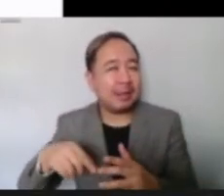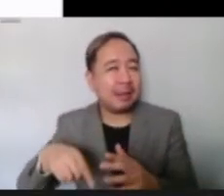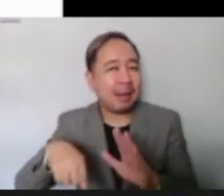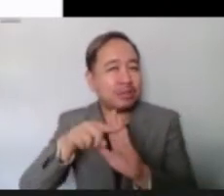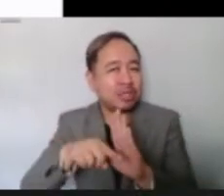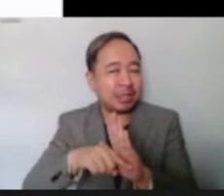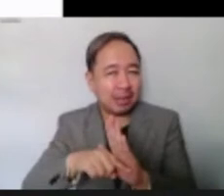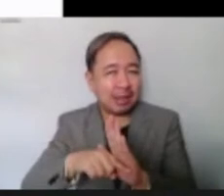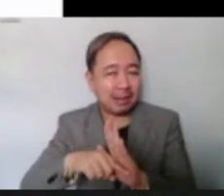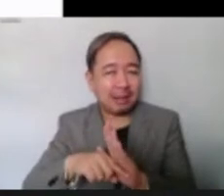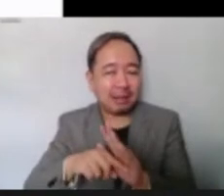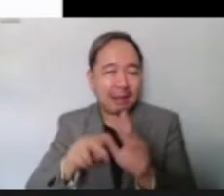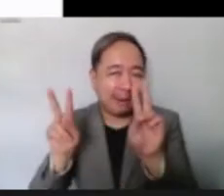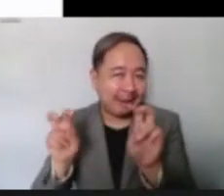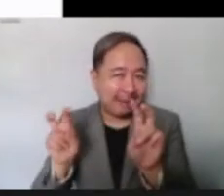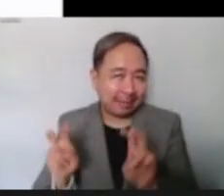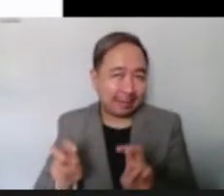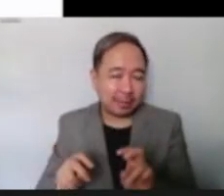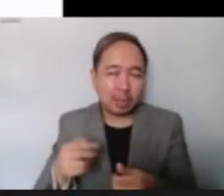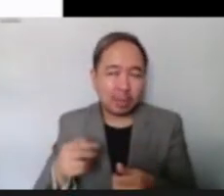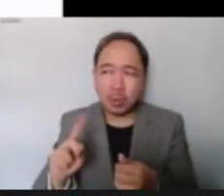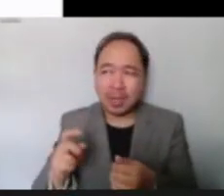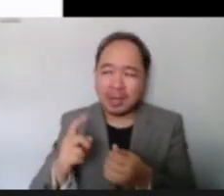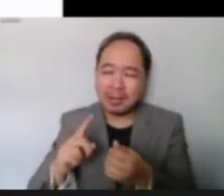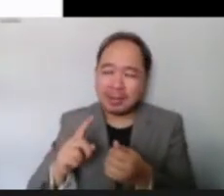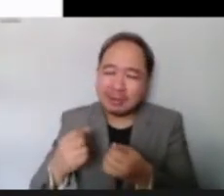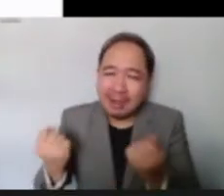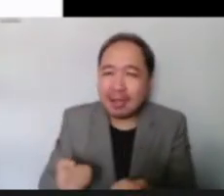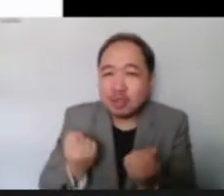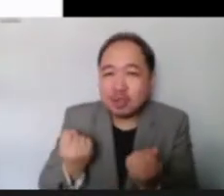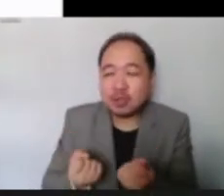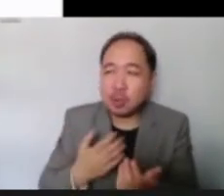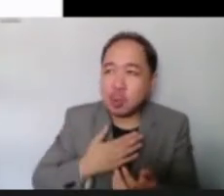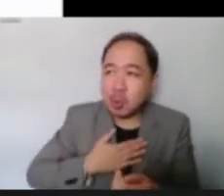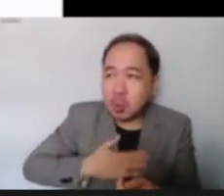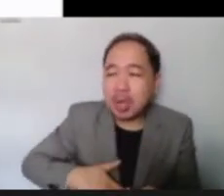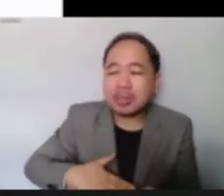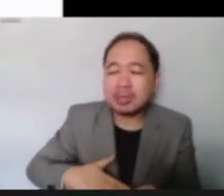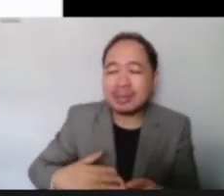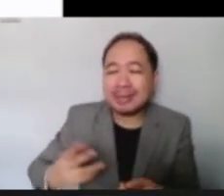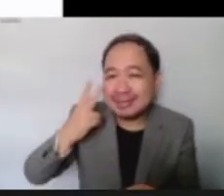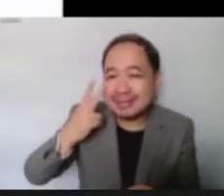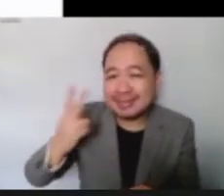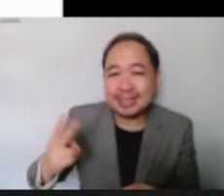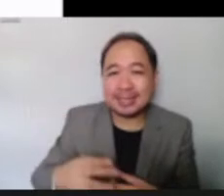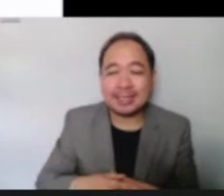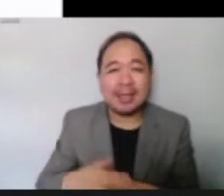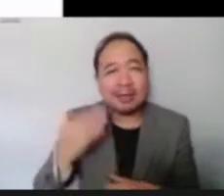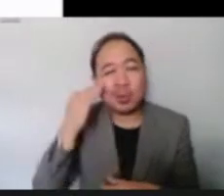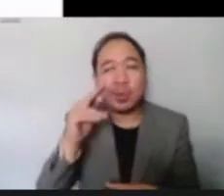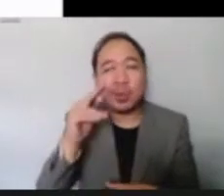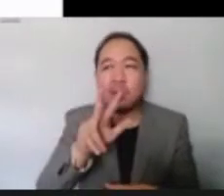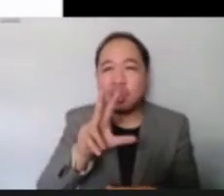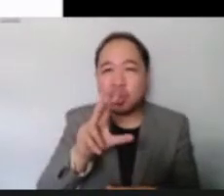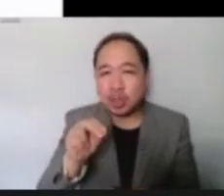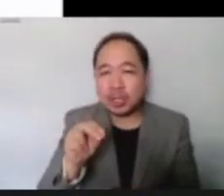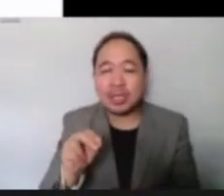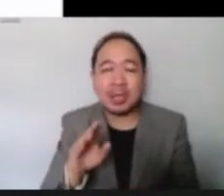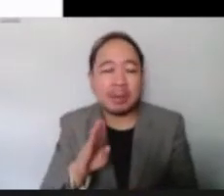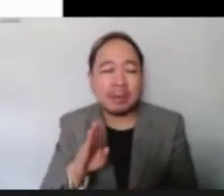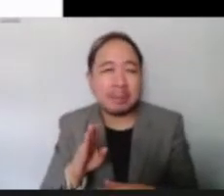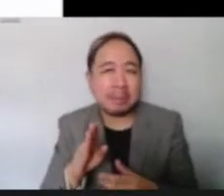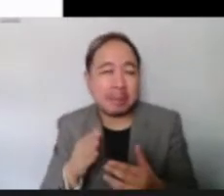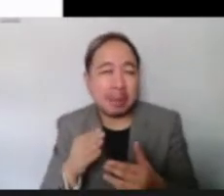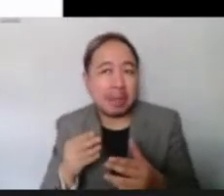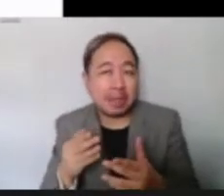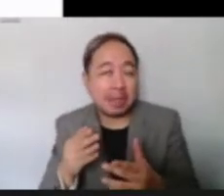are the action what is the ambition you want to see beyond just this famous 30x30 addressing all the other